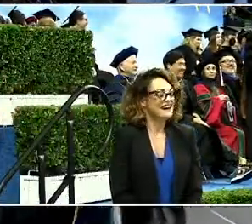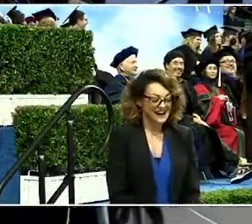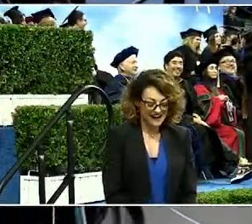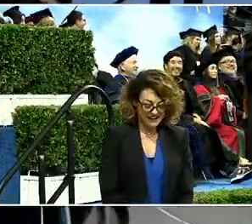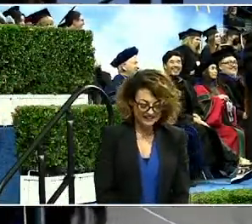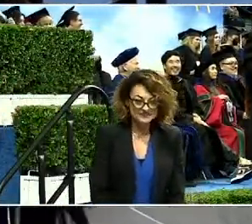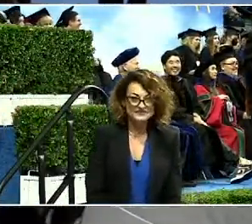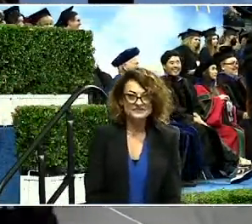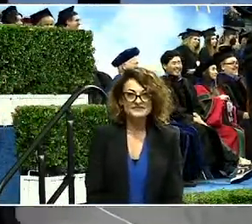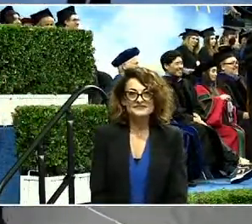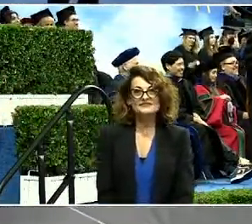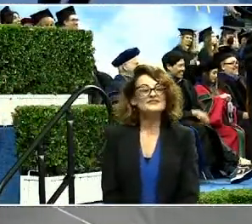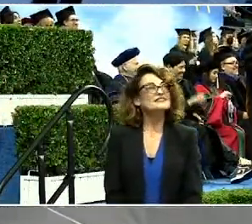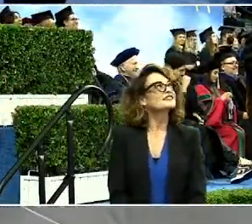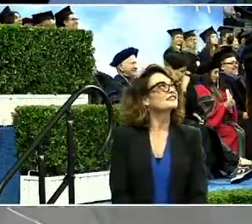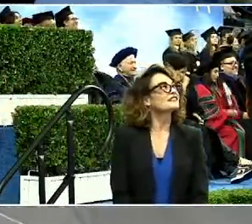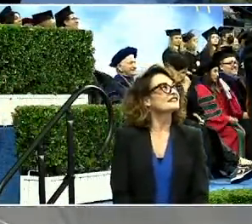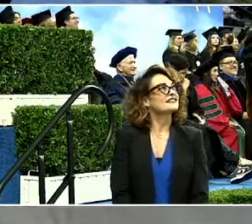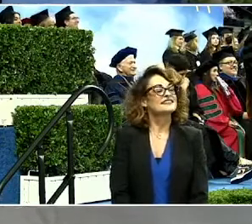Thank you, James.